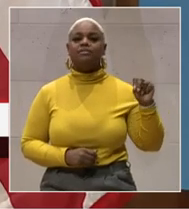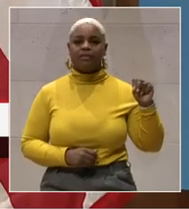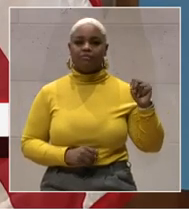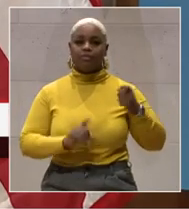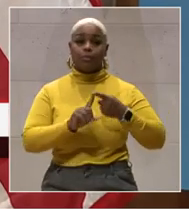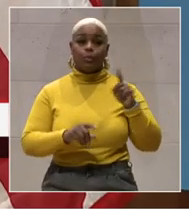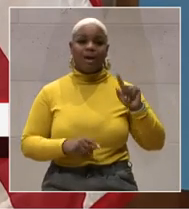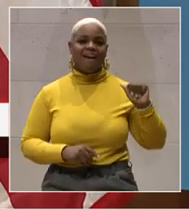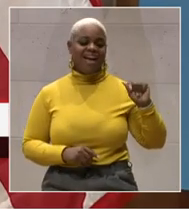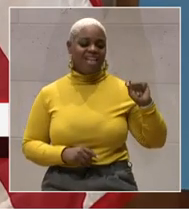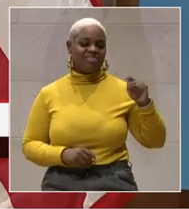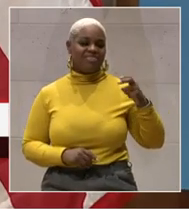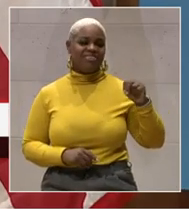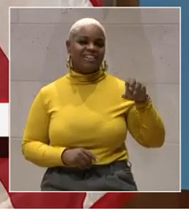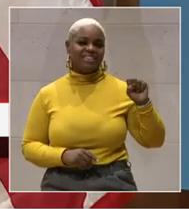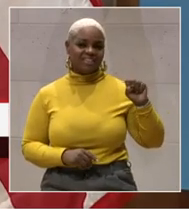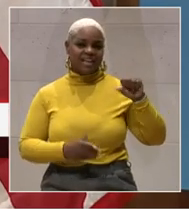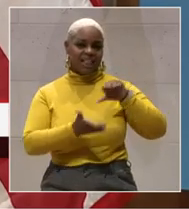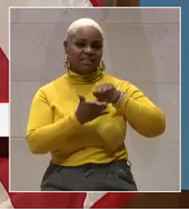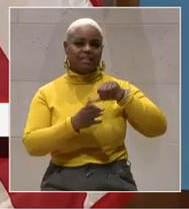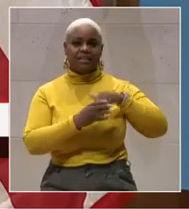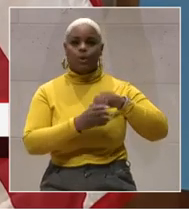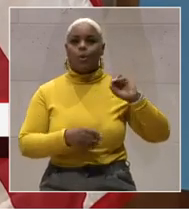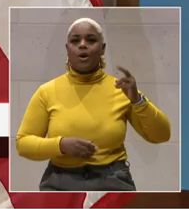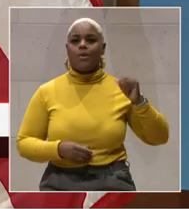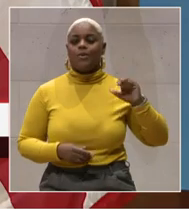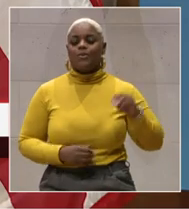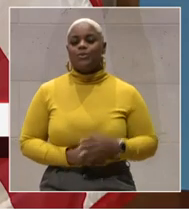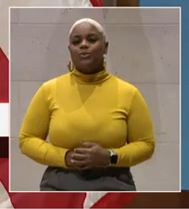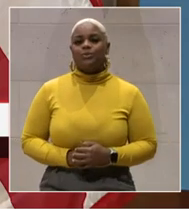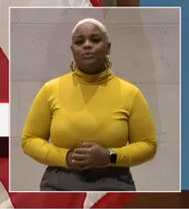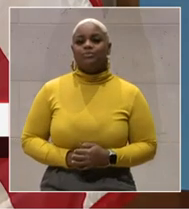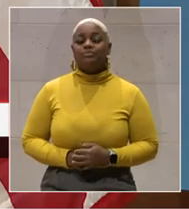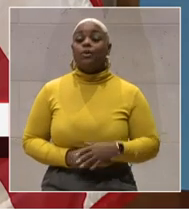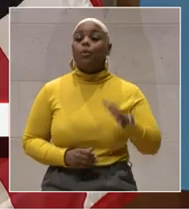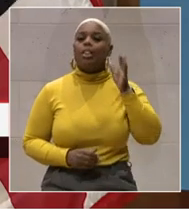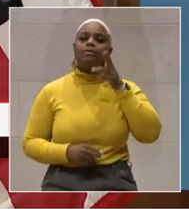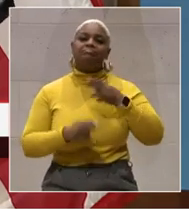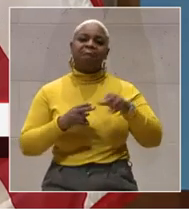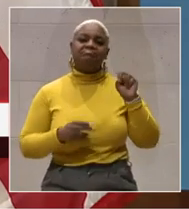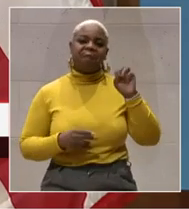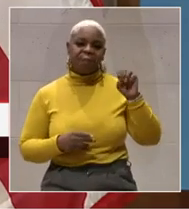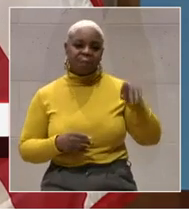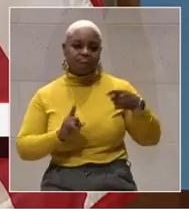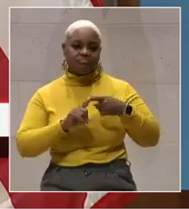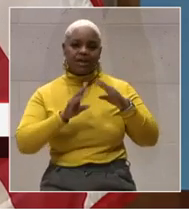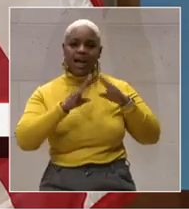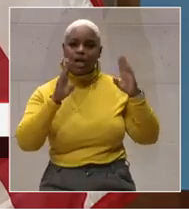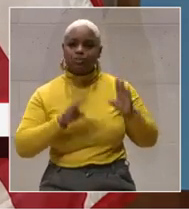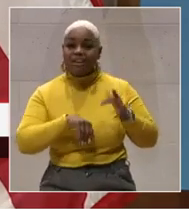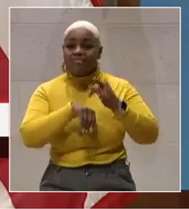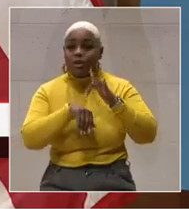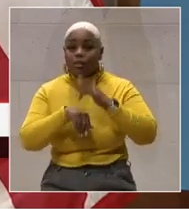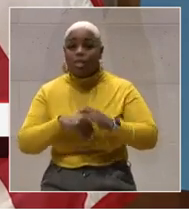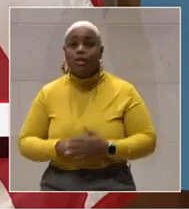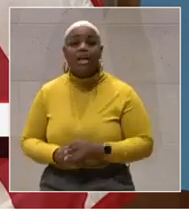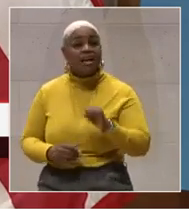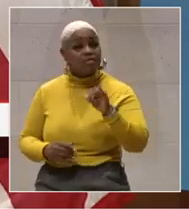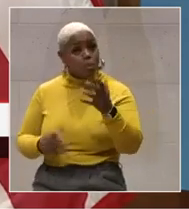share a little bit about what's next for NLC, the Housing Supply Accelerator, and anyone and everyone who wants to partner with